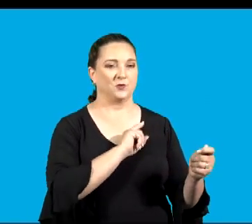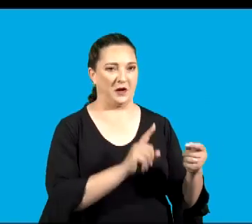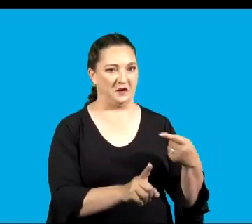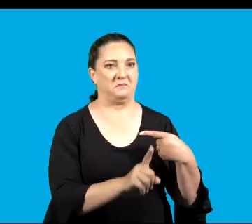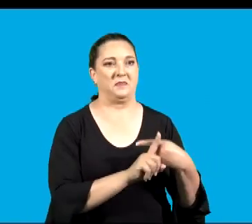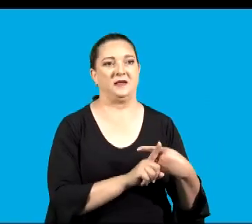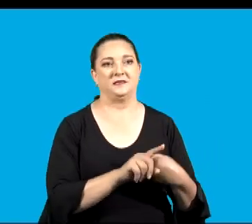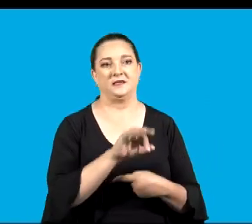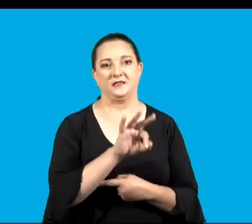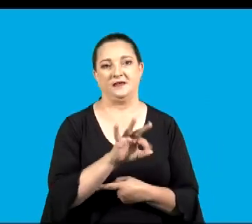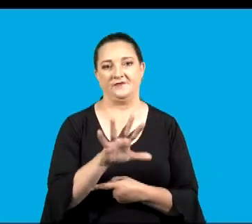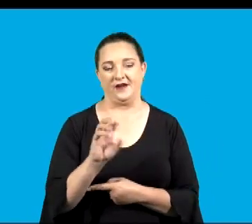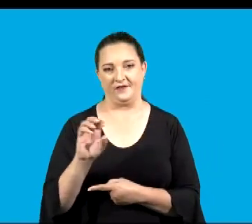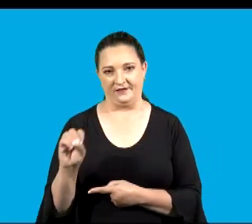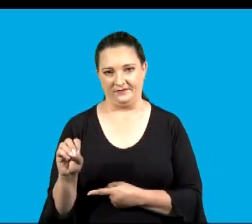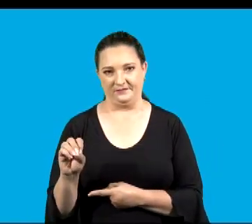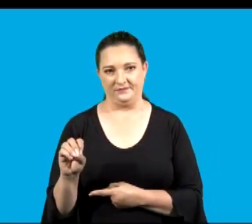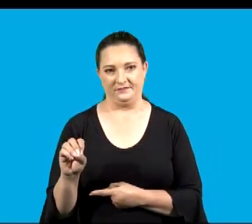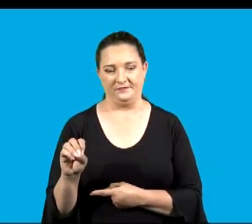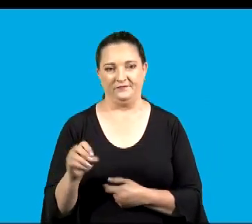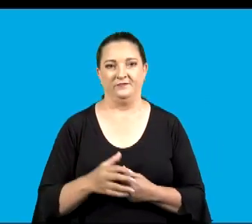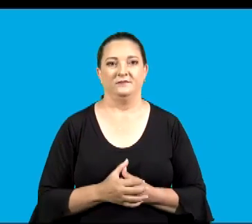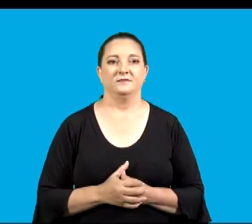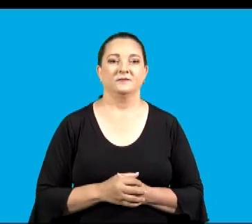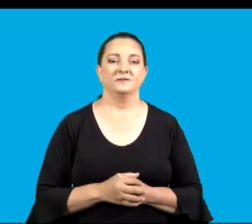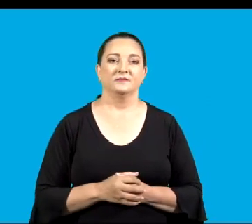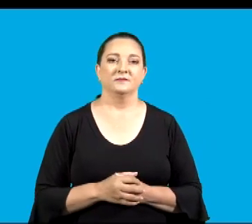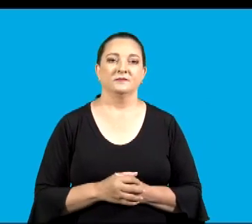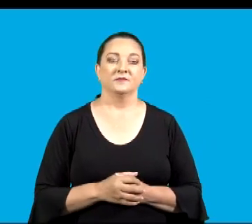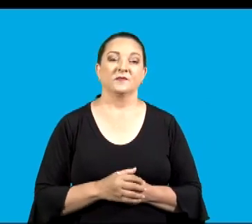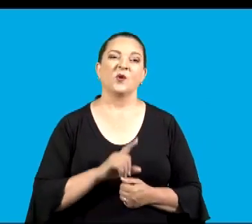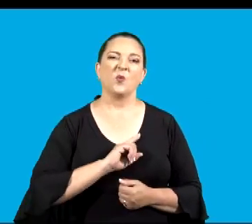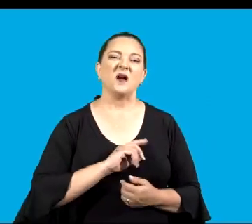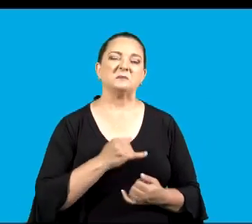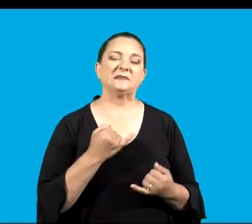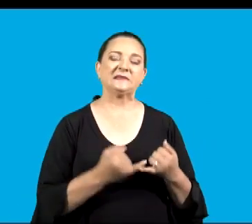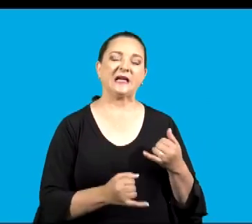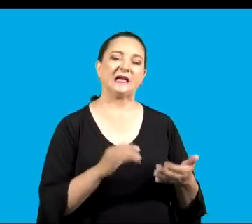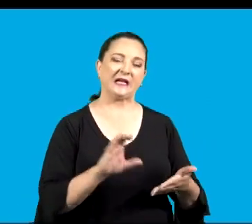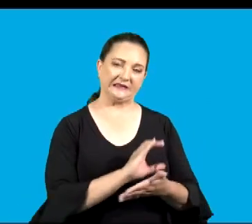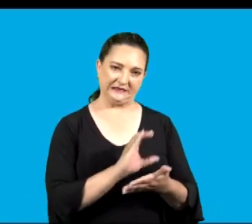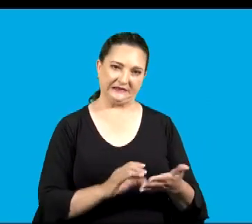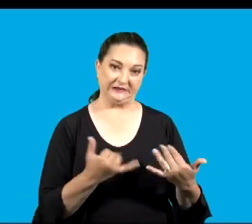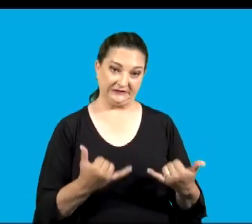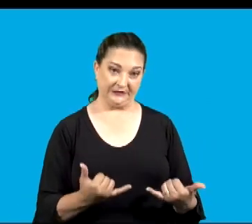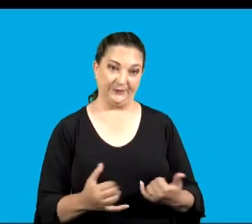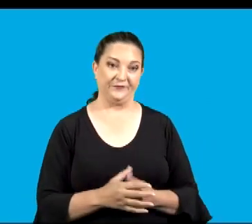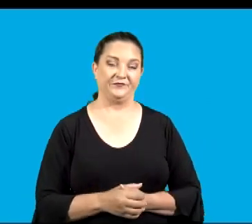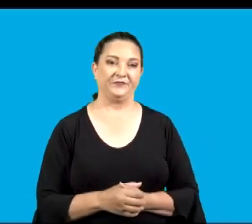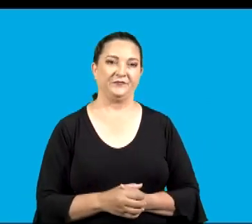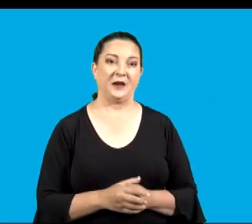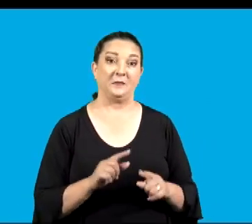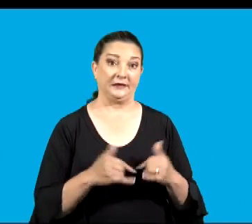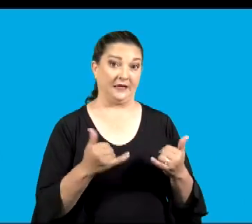plus 3.5. So we say plus 3.5 to cancel the error. And